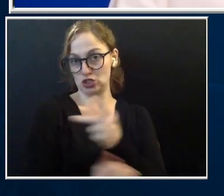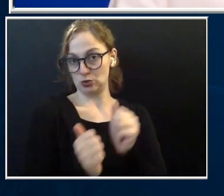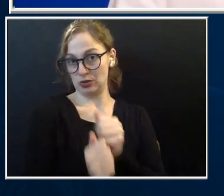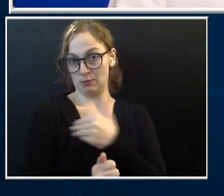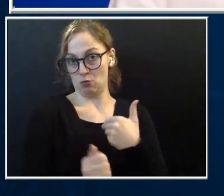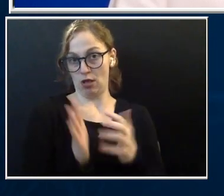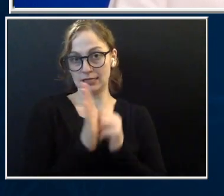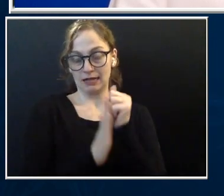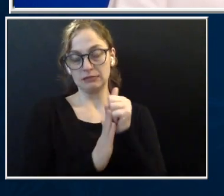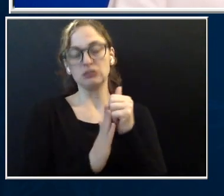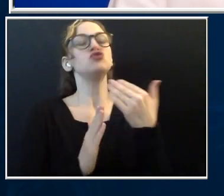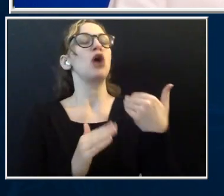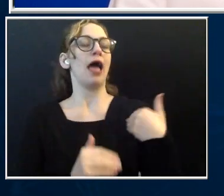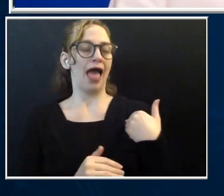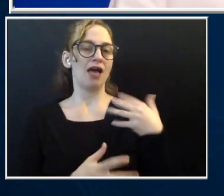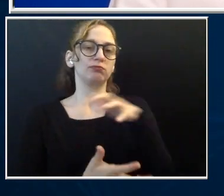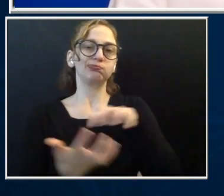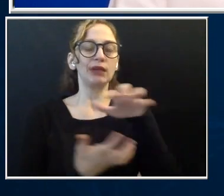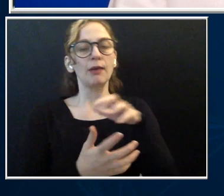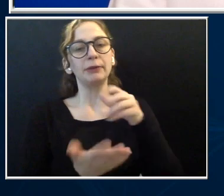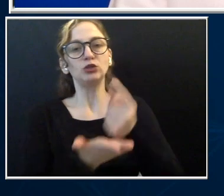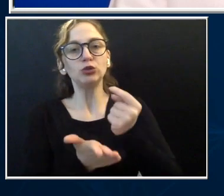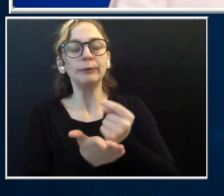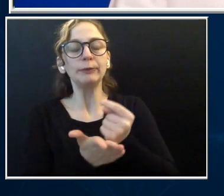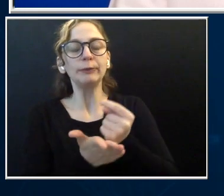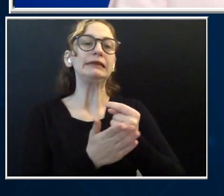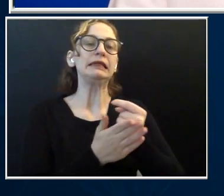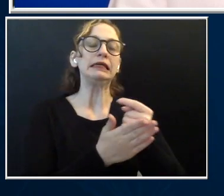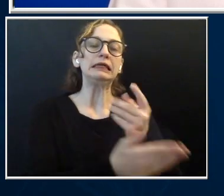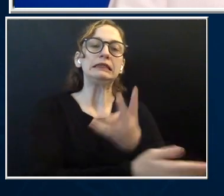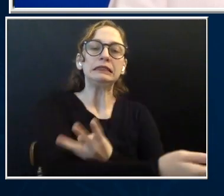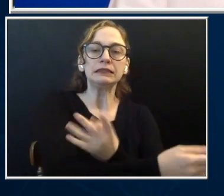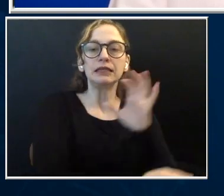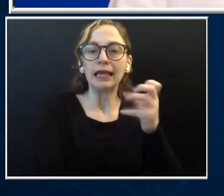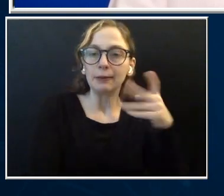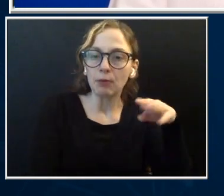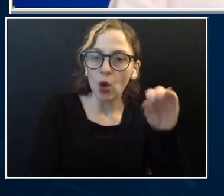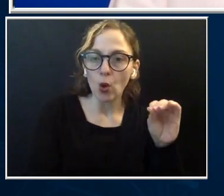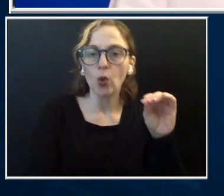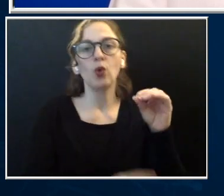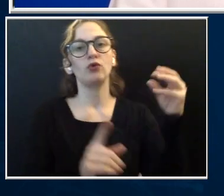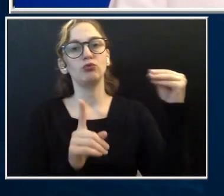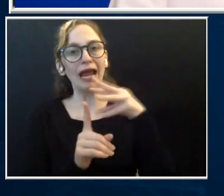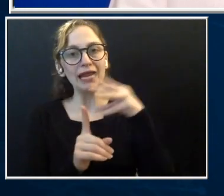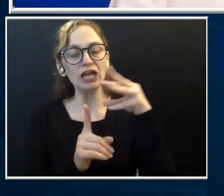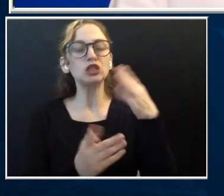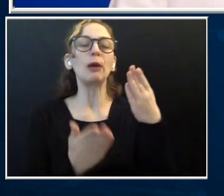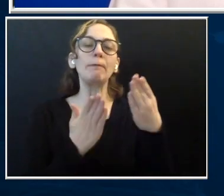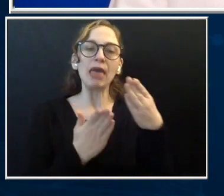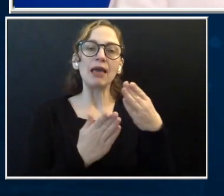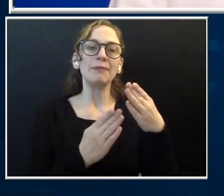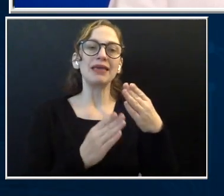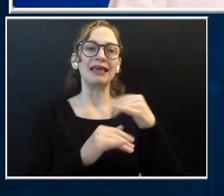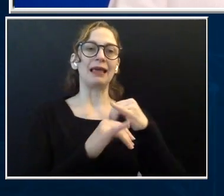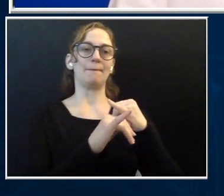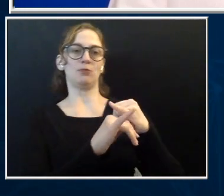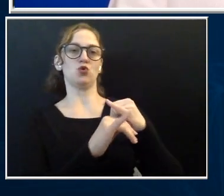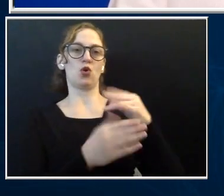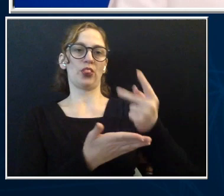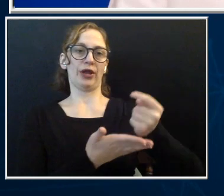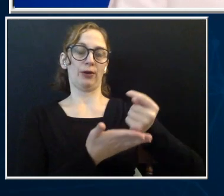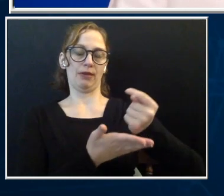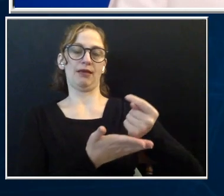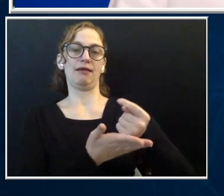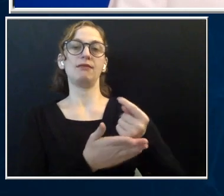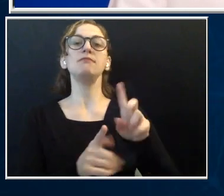chemotherapy, surgery, radiation, and maybe even some targeted therapy called immunotherapy. But this research found that in a certain scenario,